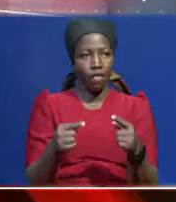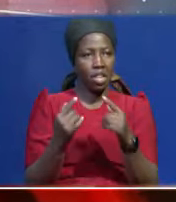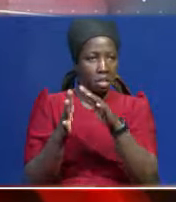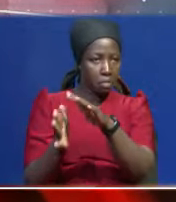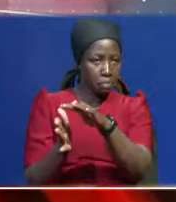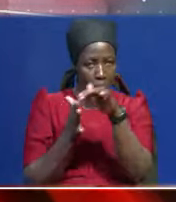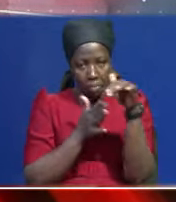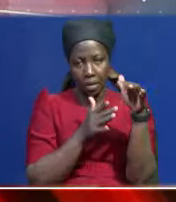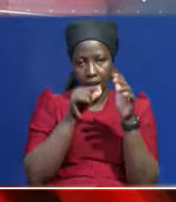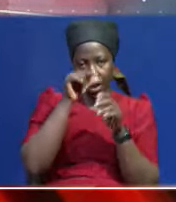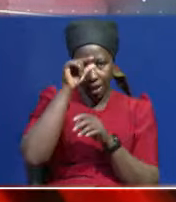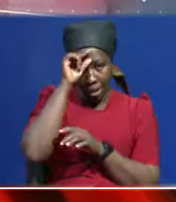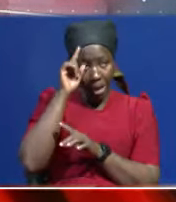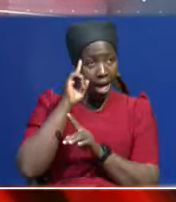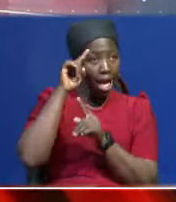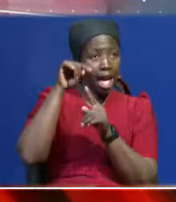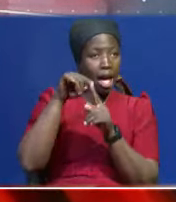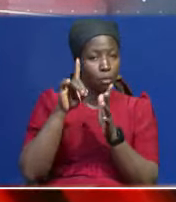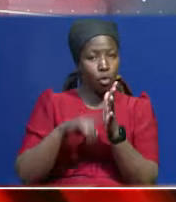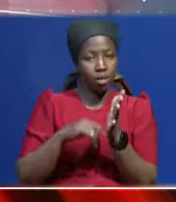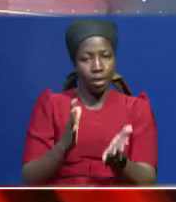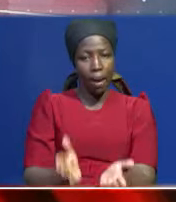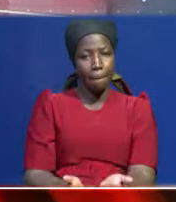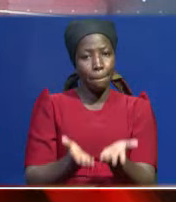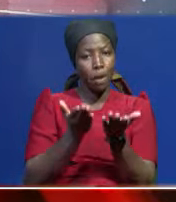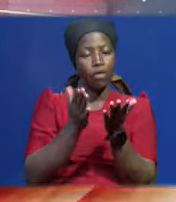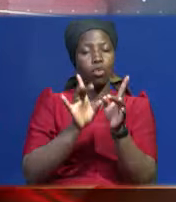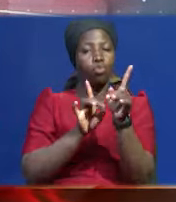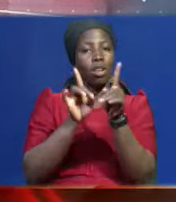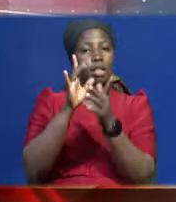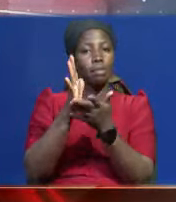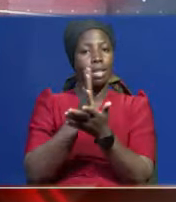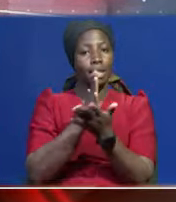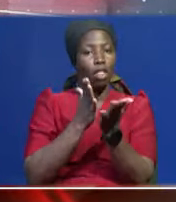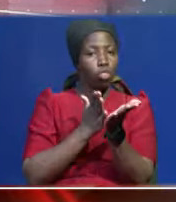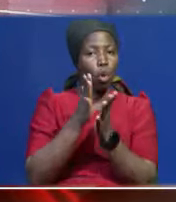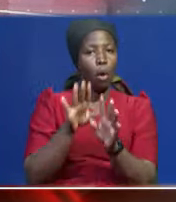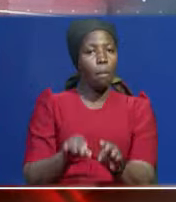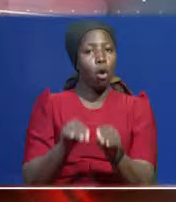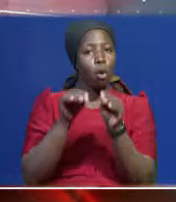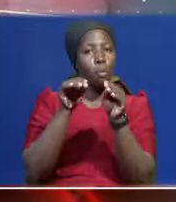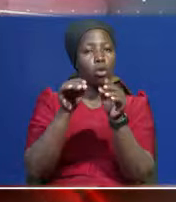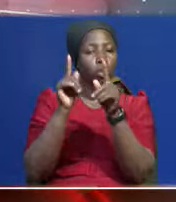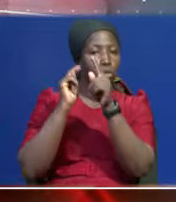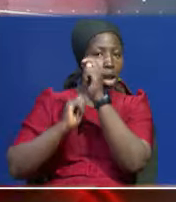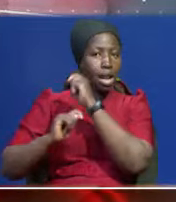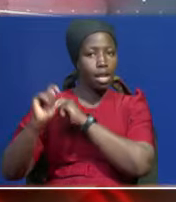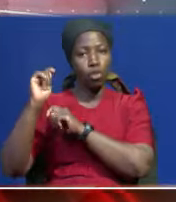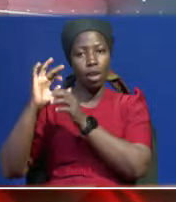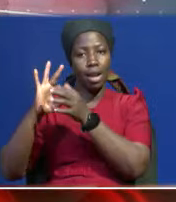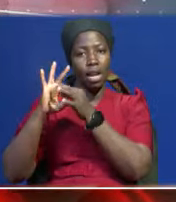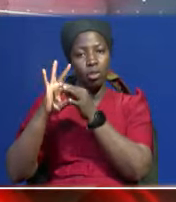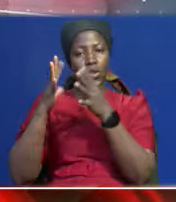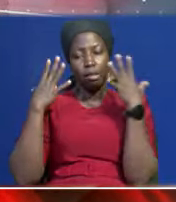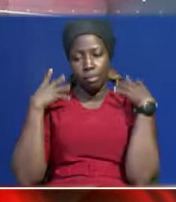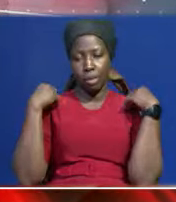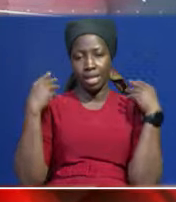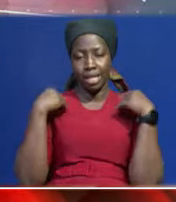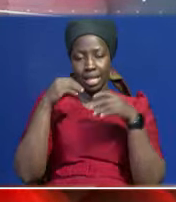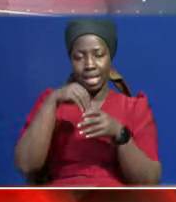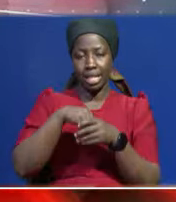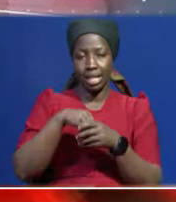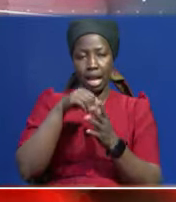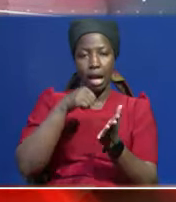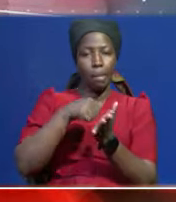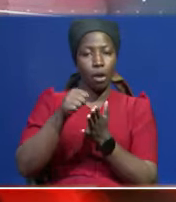The government is geared towards boosting the tourism sector through the promotion of traditional cultural practices. Speaking in Kibwezi,